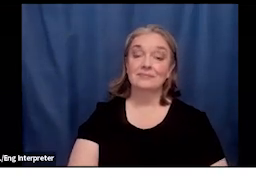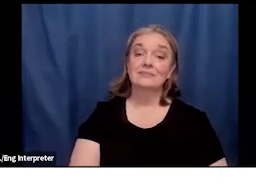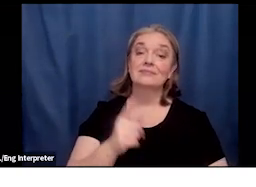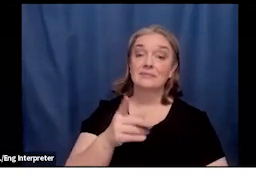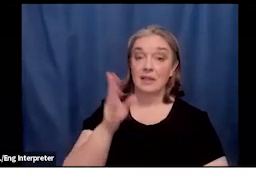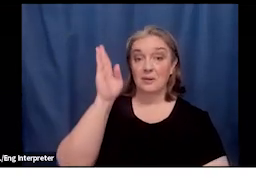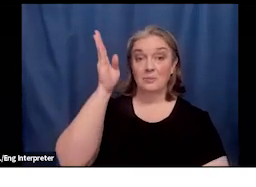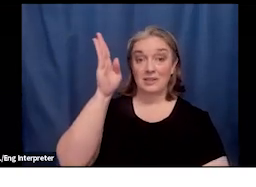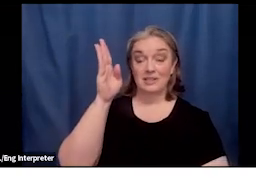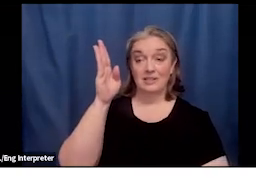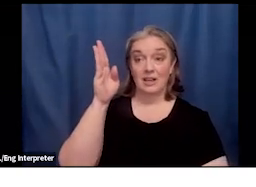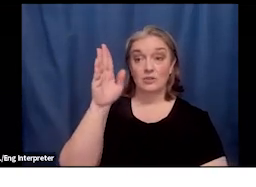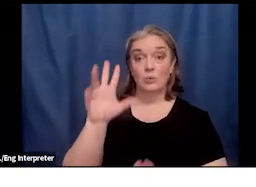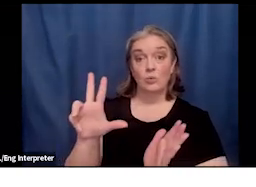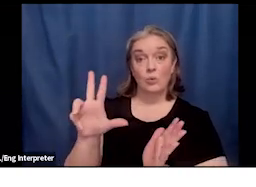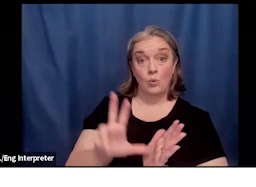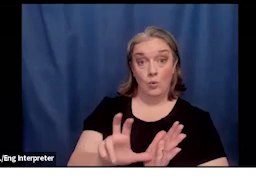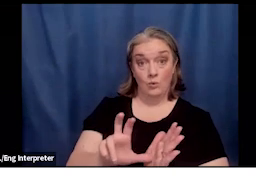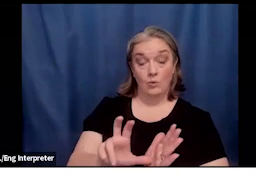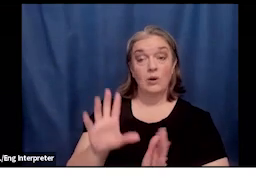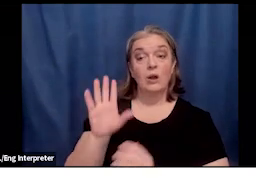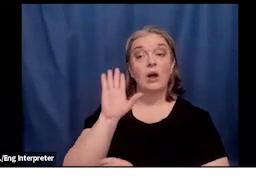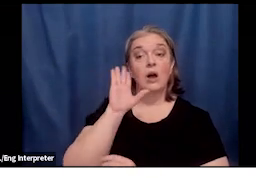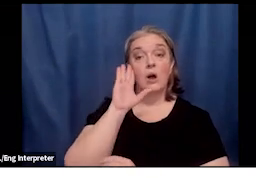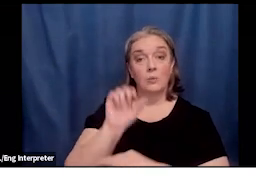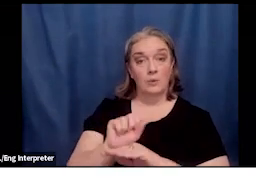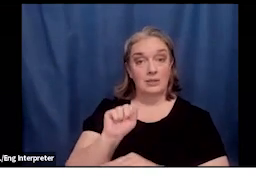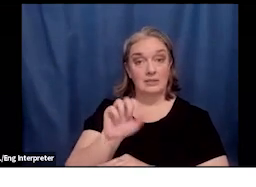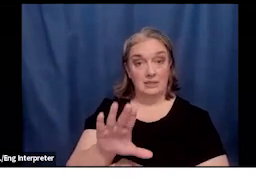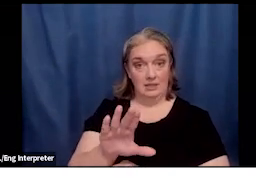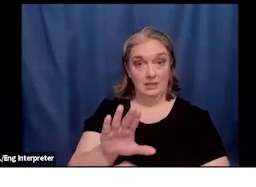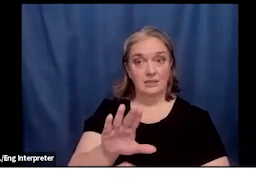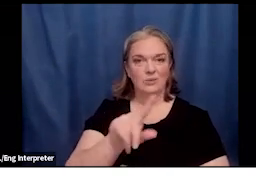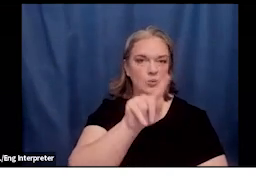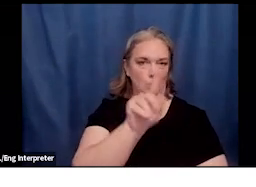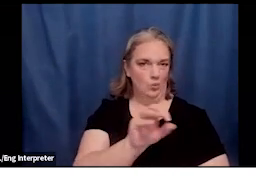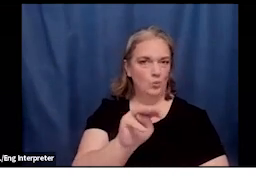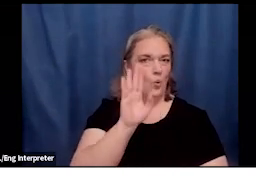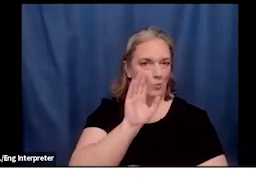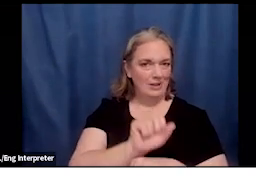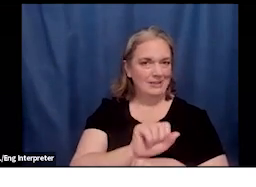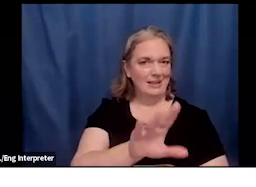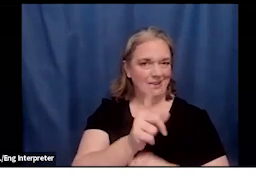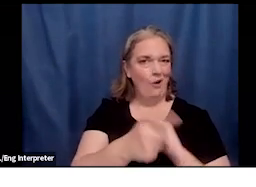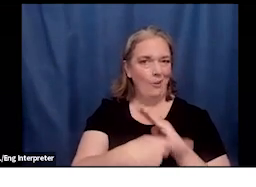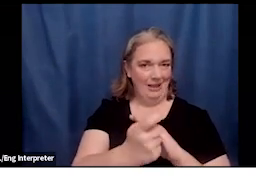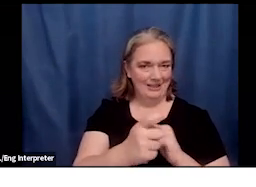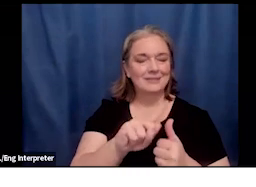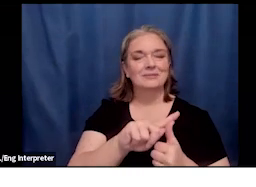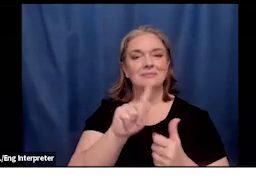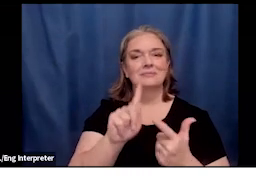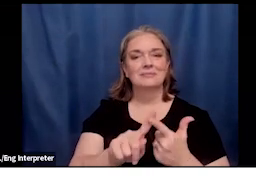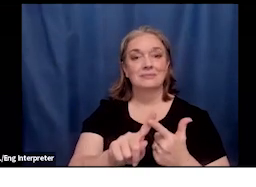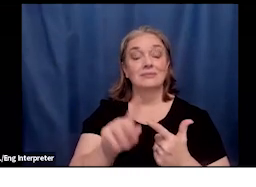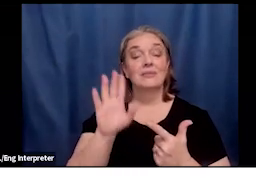this presentation will be sent to you through Zoom, so you can access it there. It will also